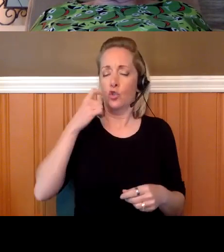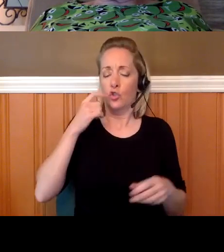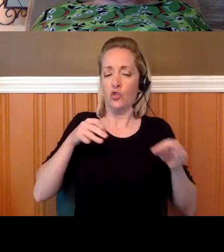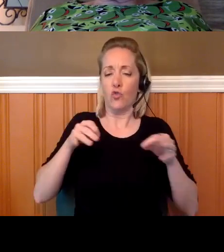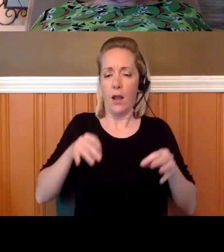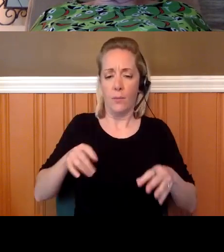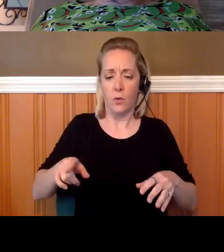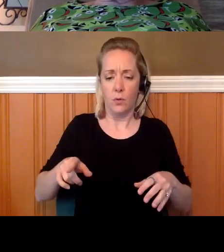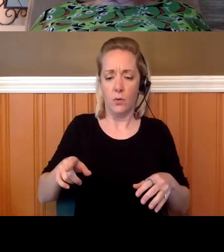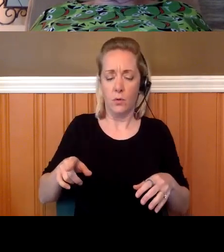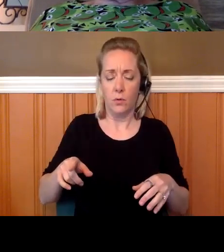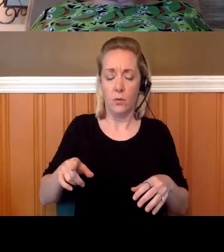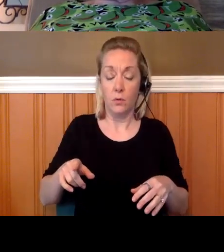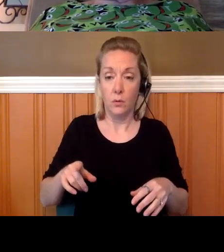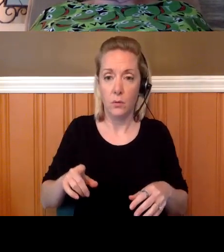behavioral,